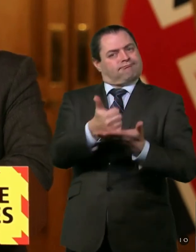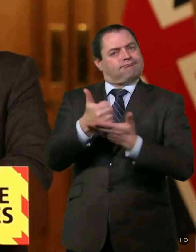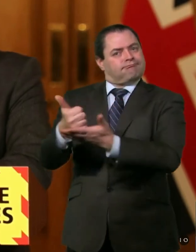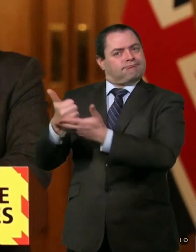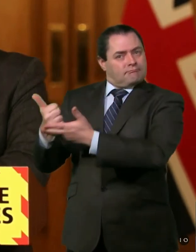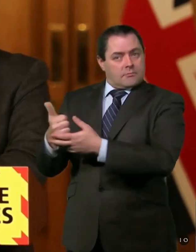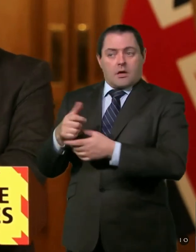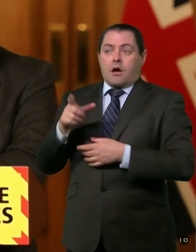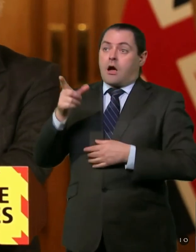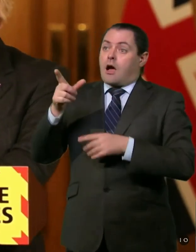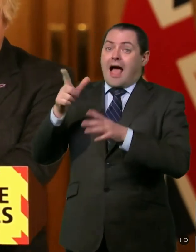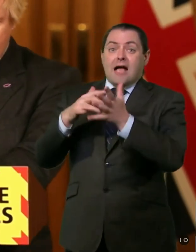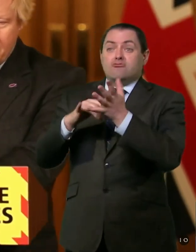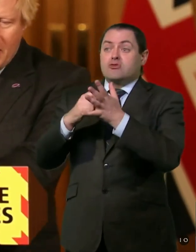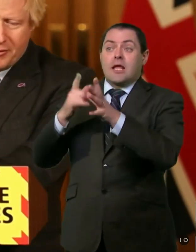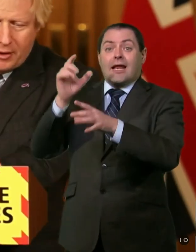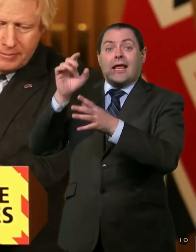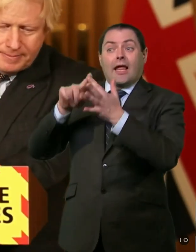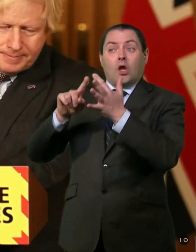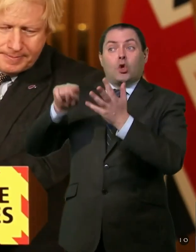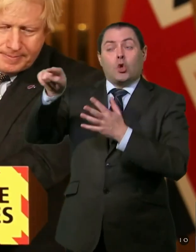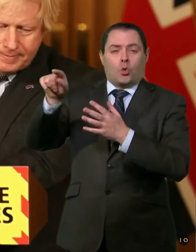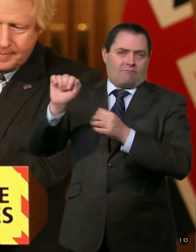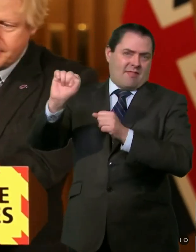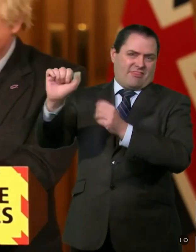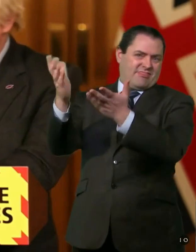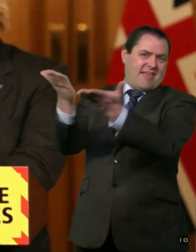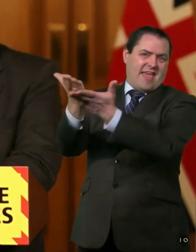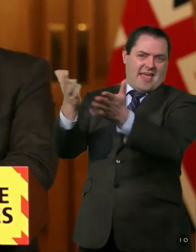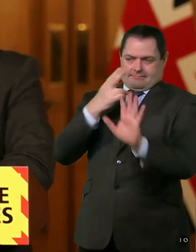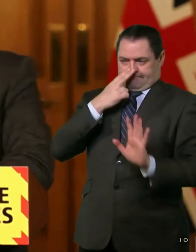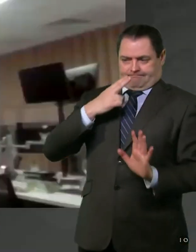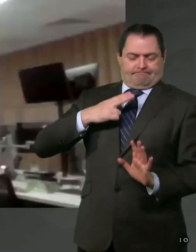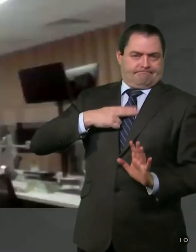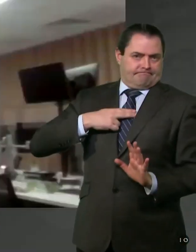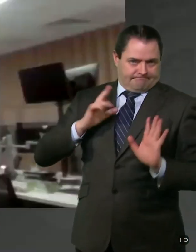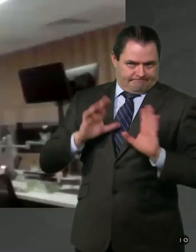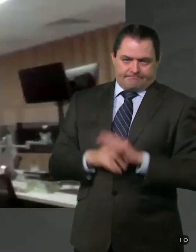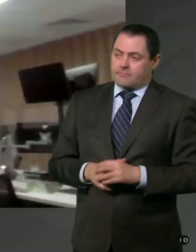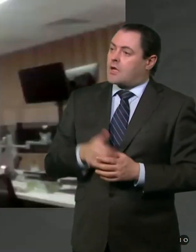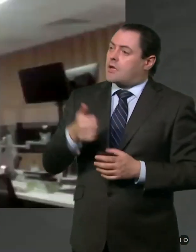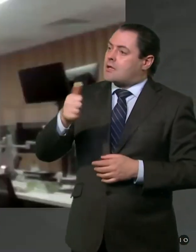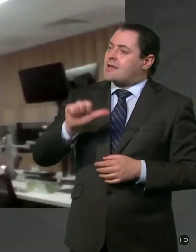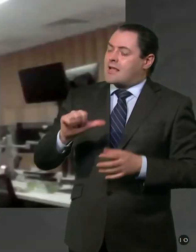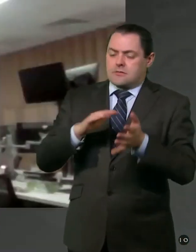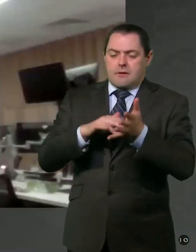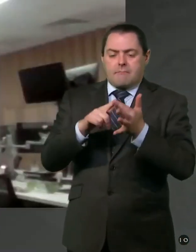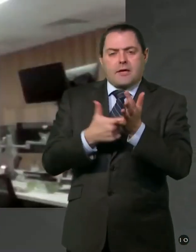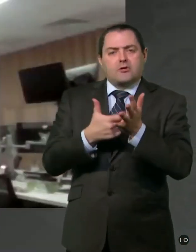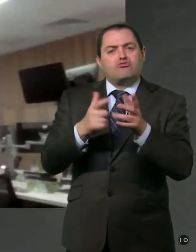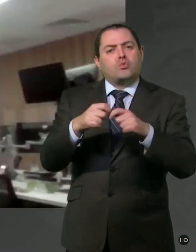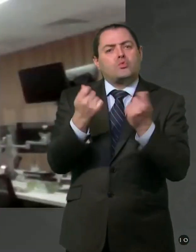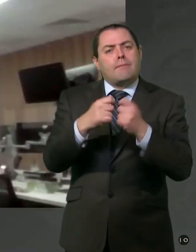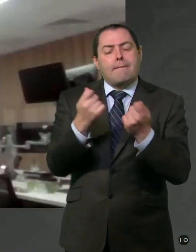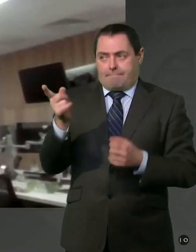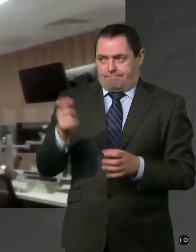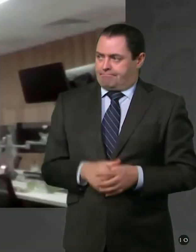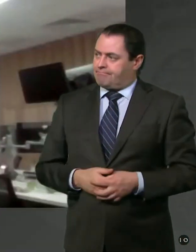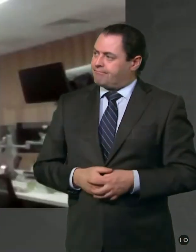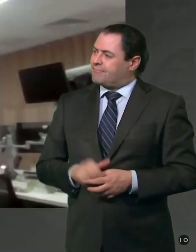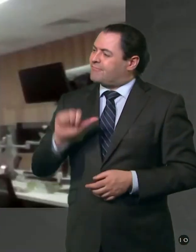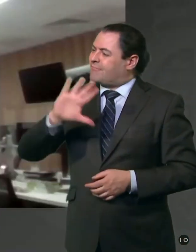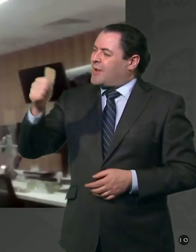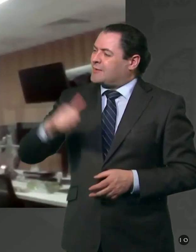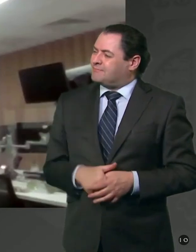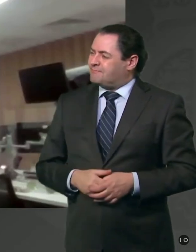AstraZeneca. Let's go to Dominic Yateman of Metro. Hello, Prime Minister. Hello, Prime Minister. Hello. The head of